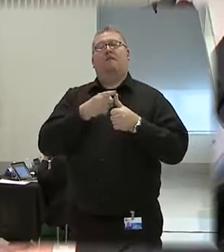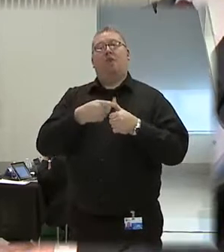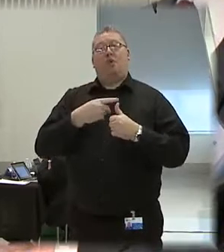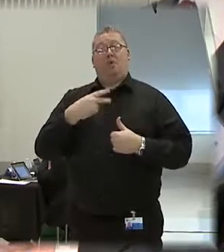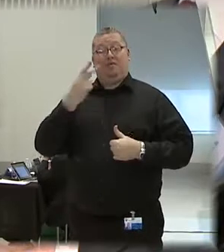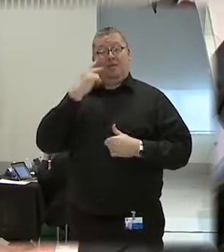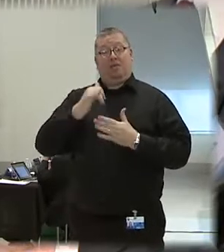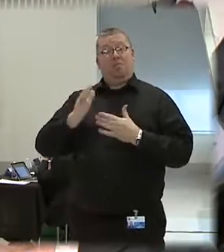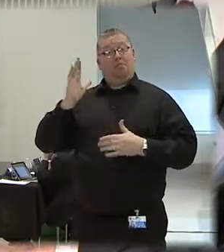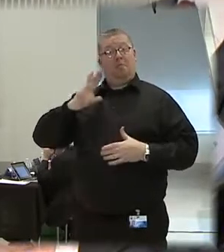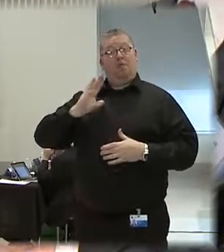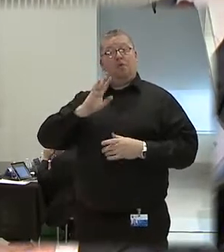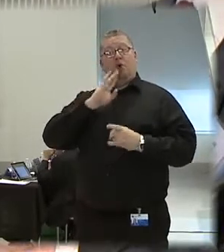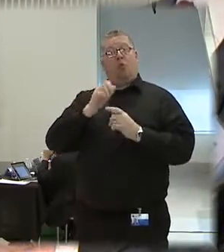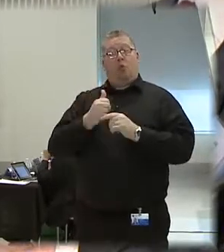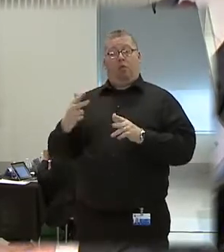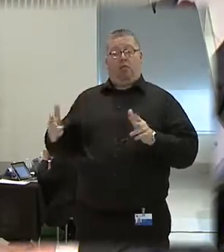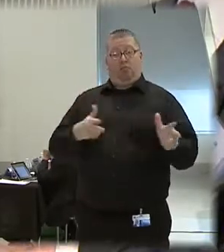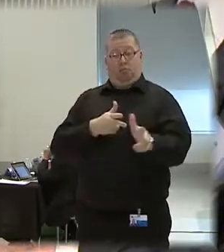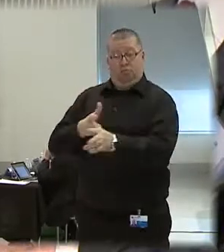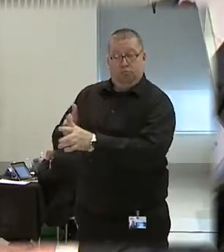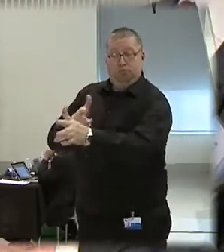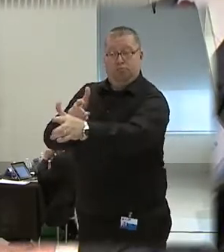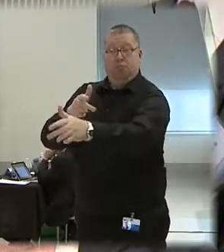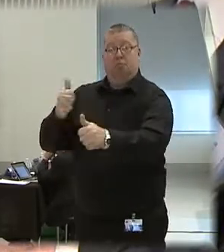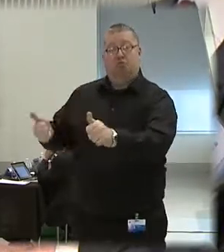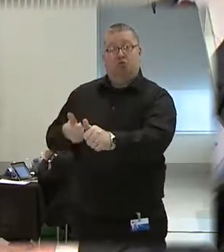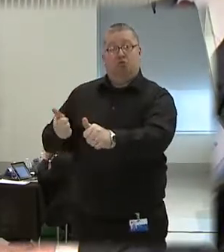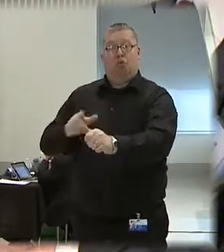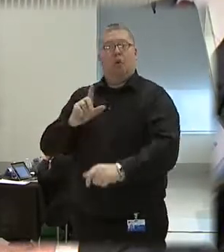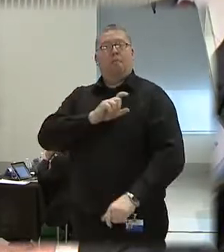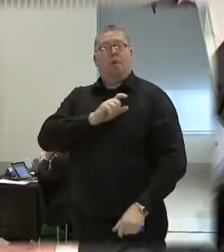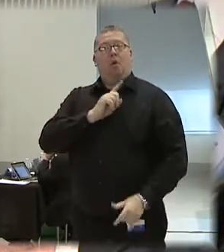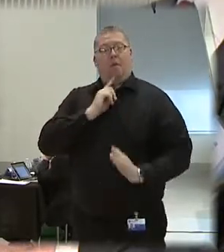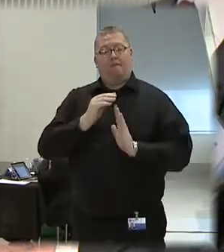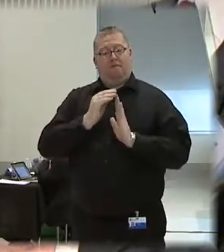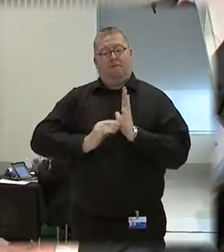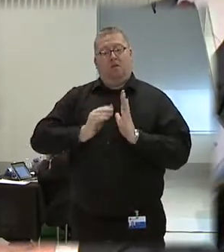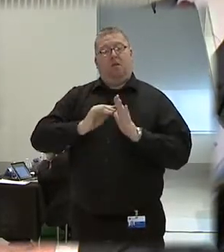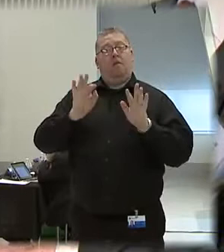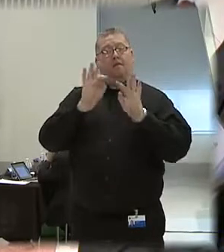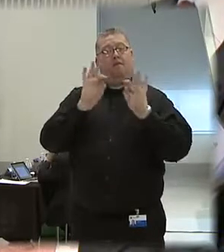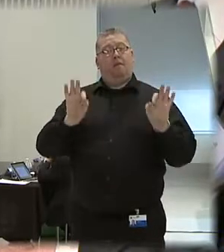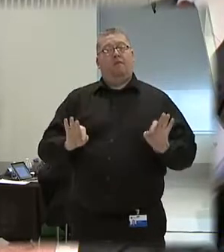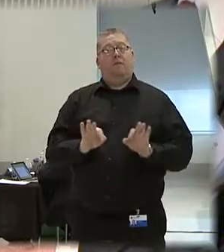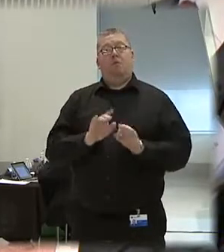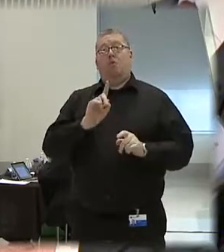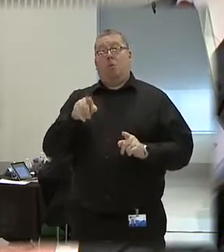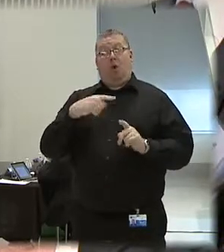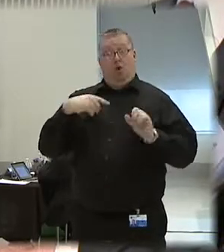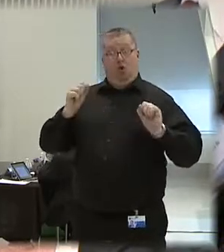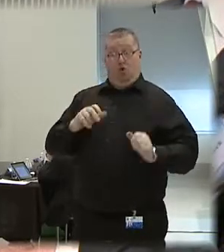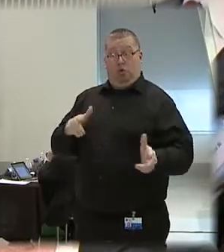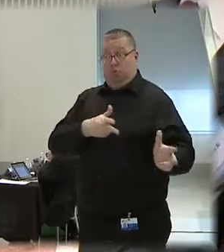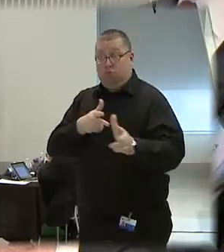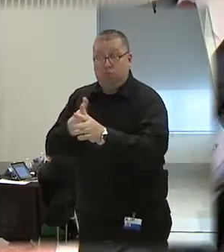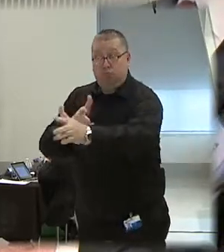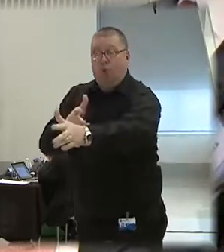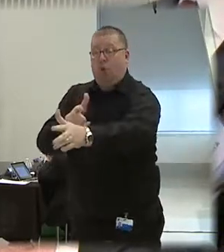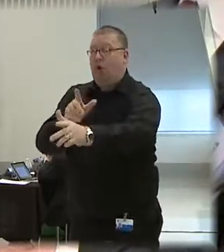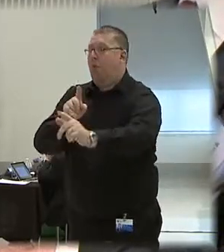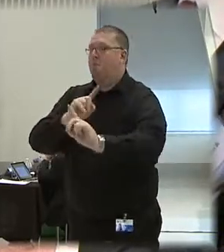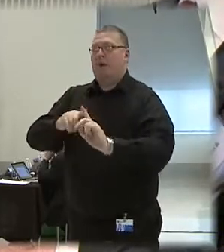We've done this with pursuits. We've done it where officers are filling out forms when they could pursue, but they don't.